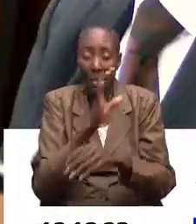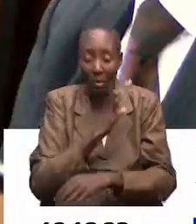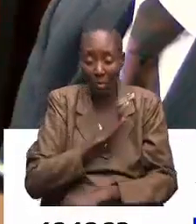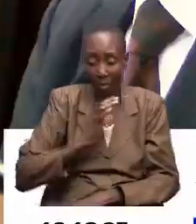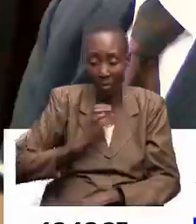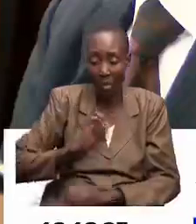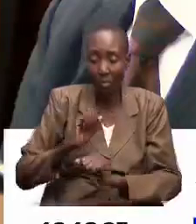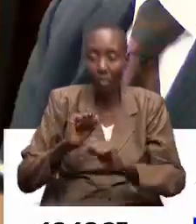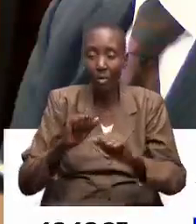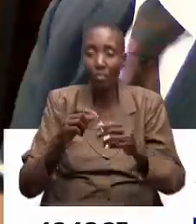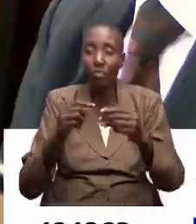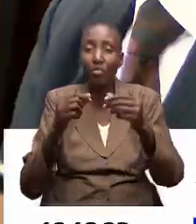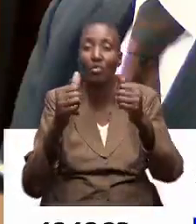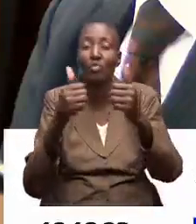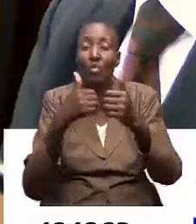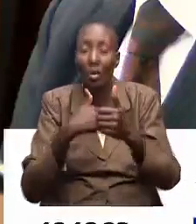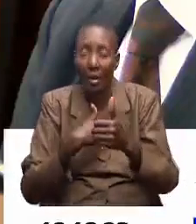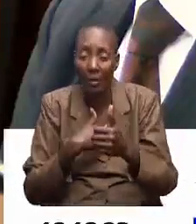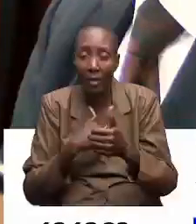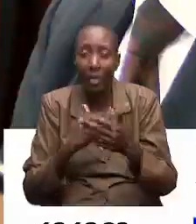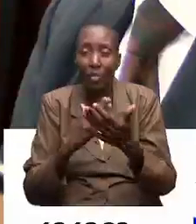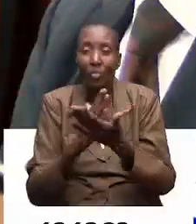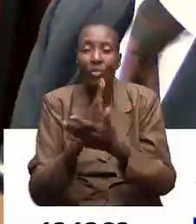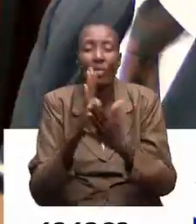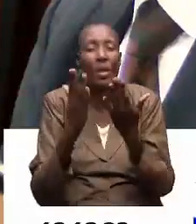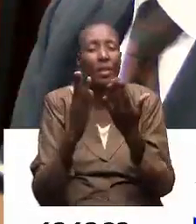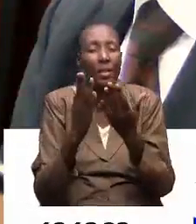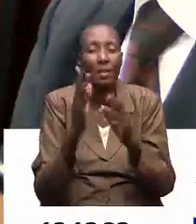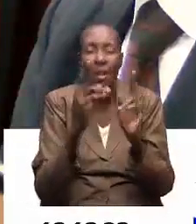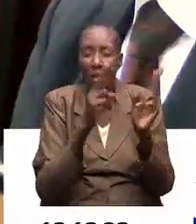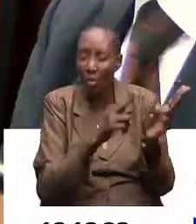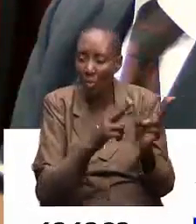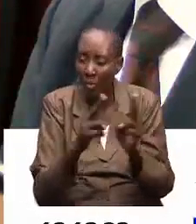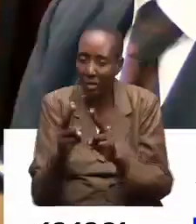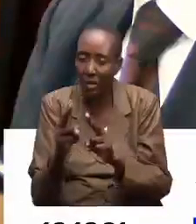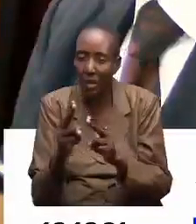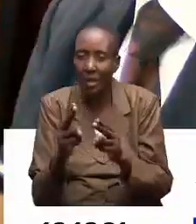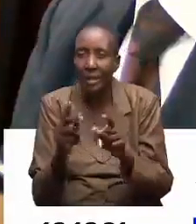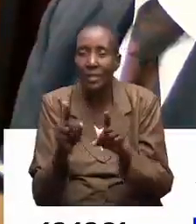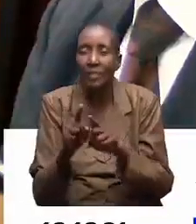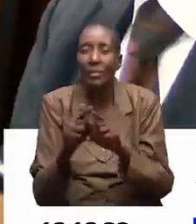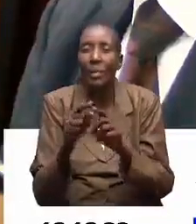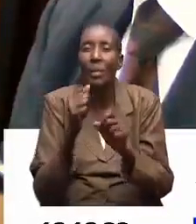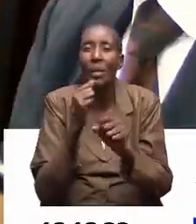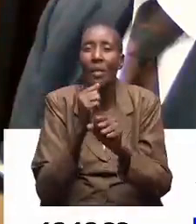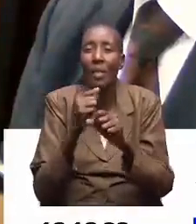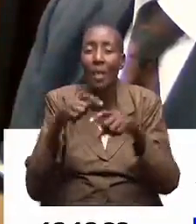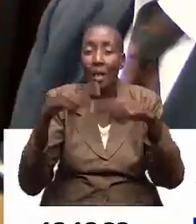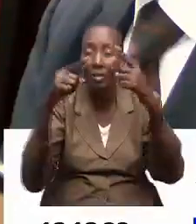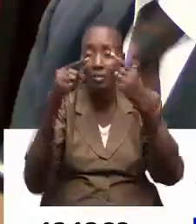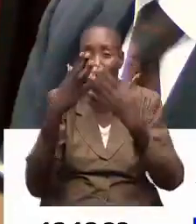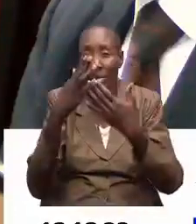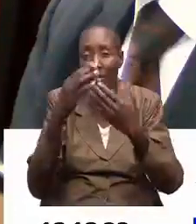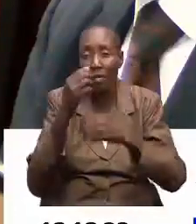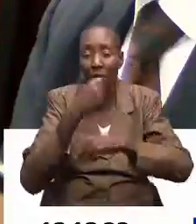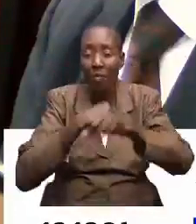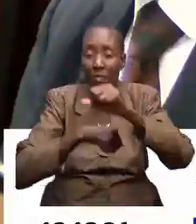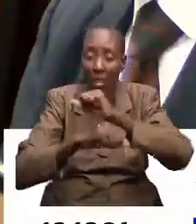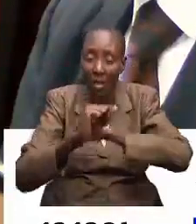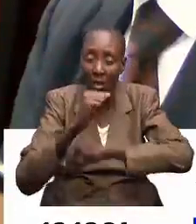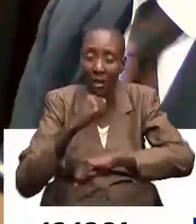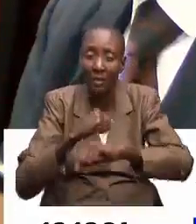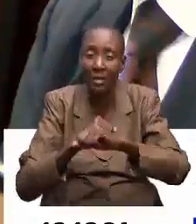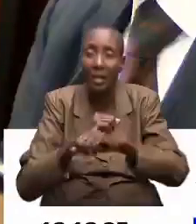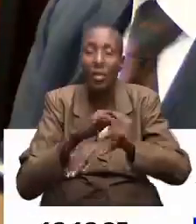do to ensure operationalization of those 2 acts, it would go a long way so that